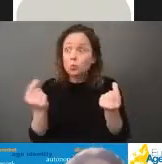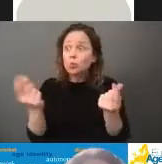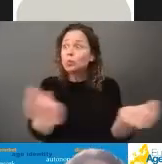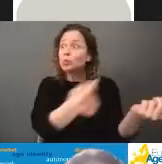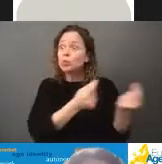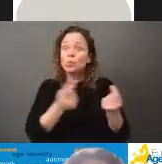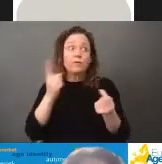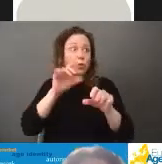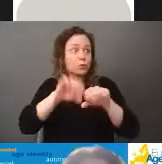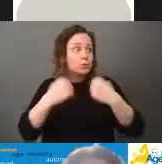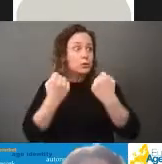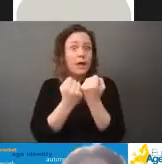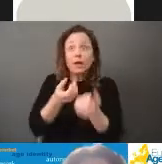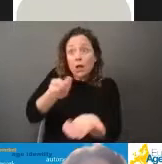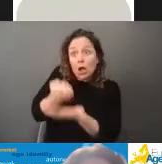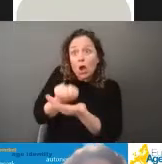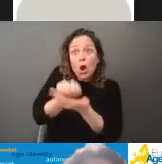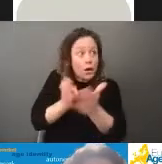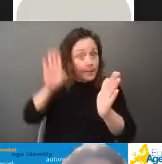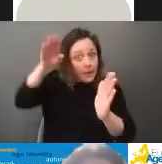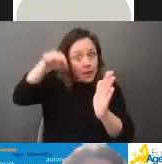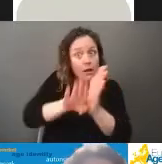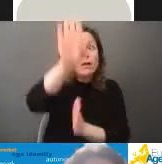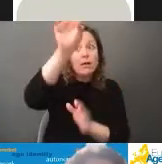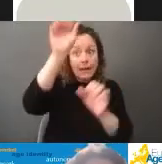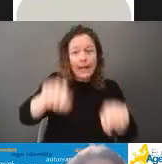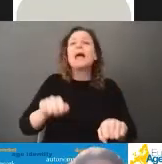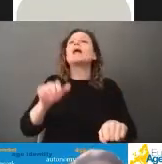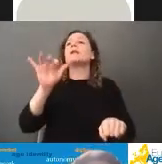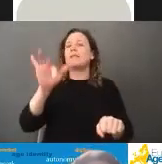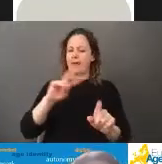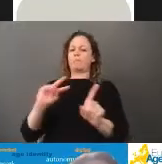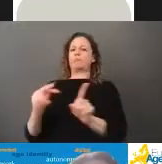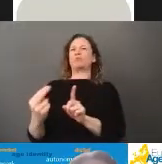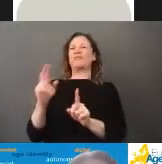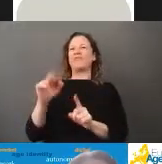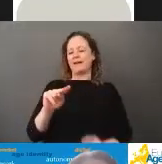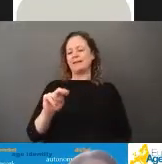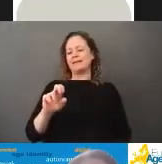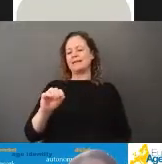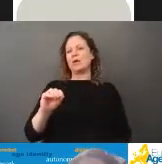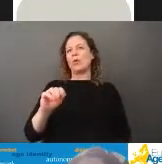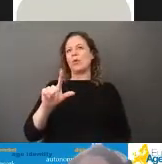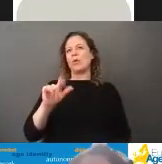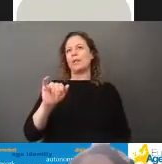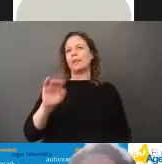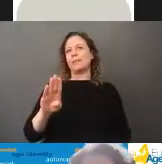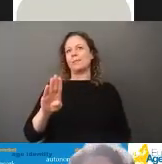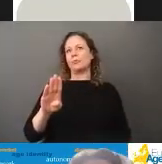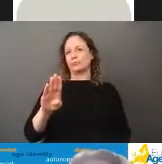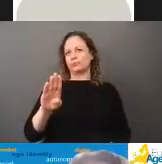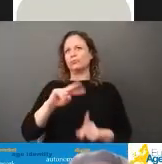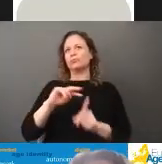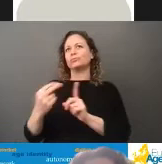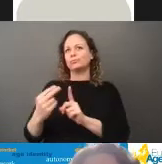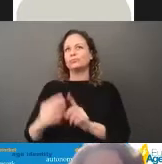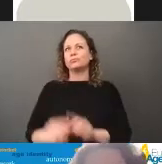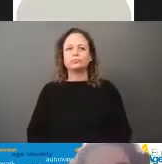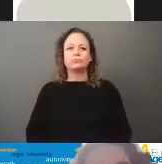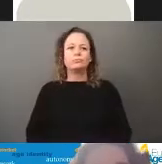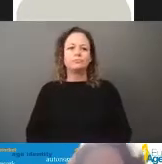is certainly not the case in other countries necessarily. I'm going to conclude by saying